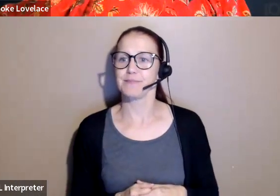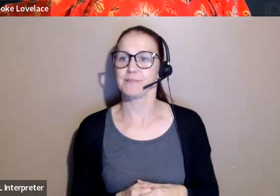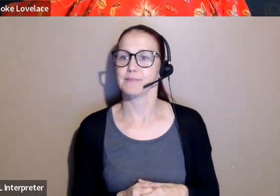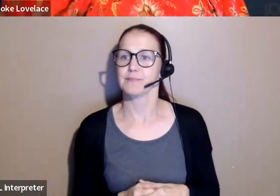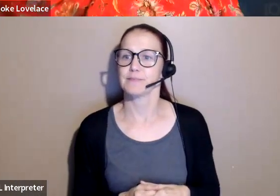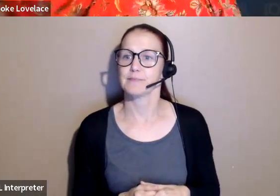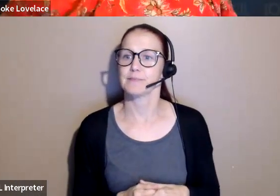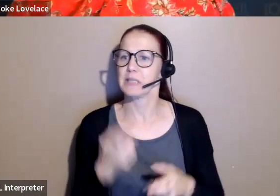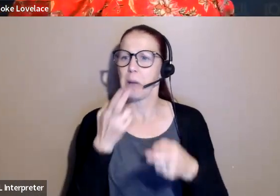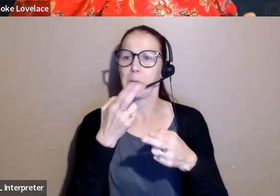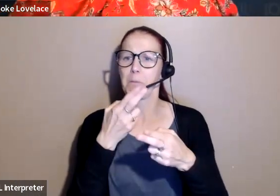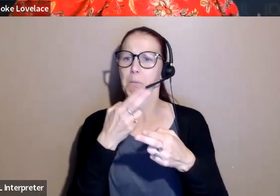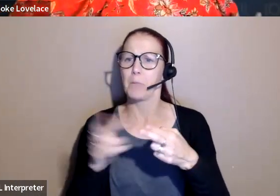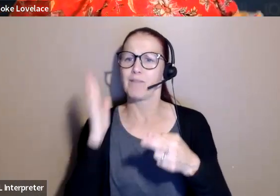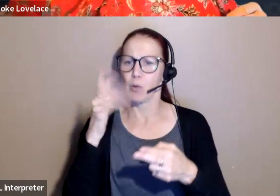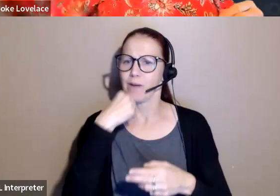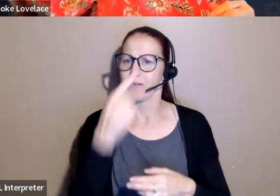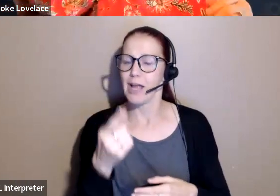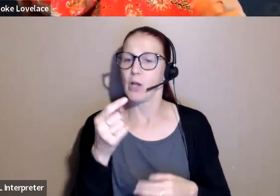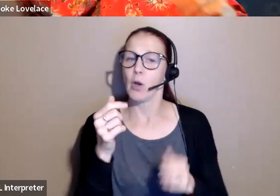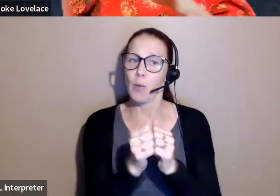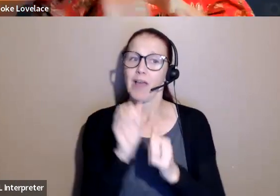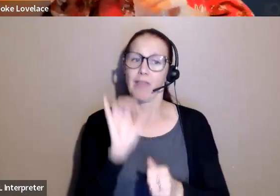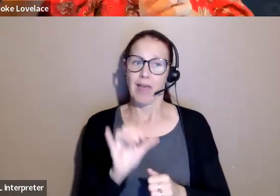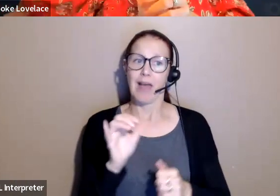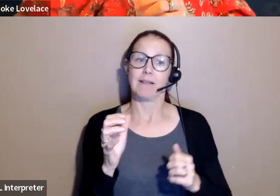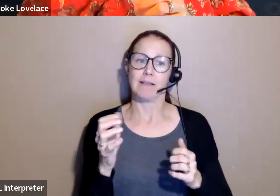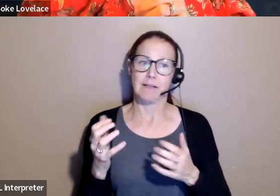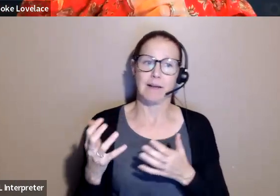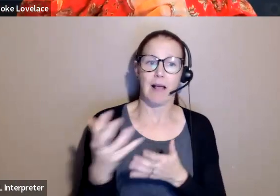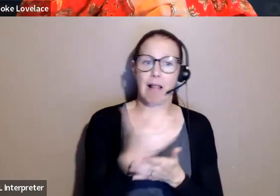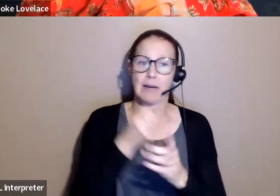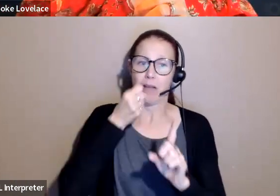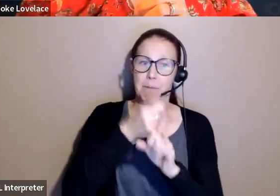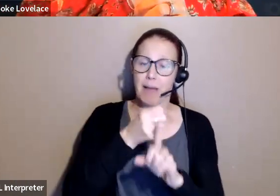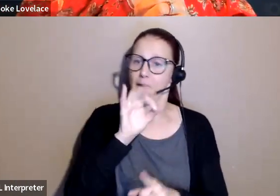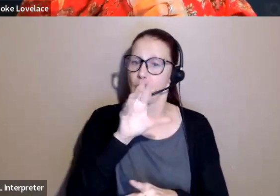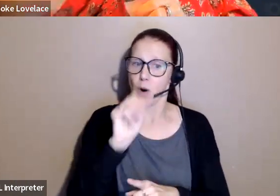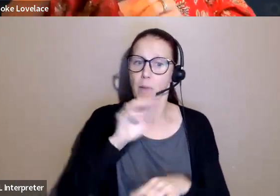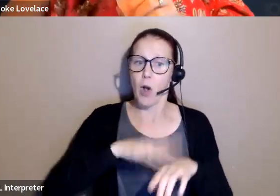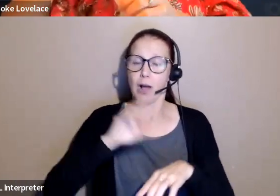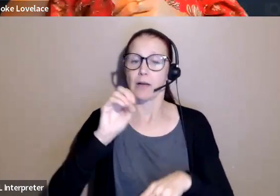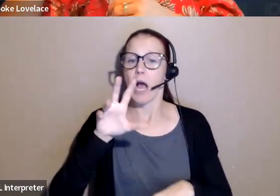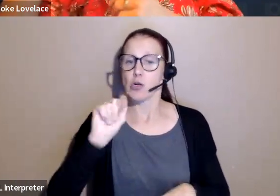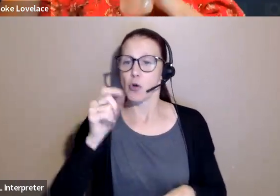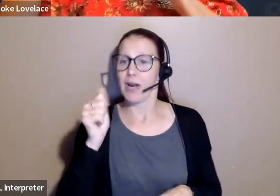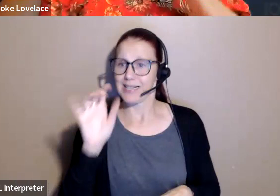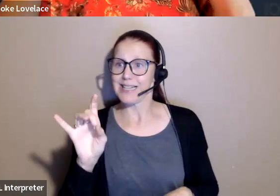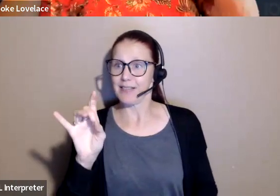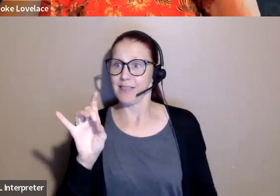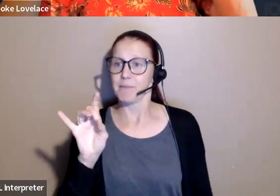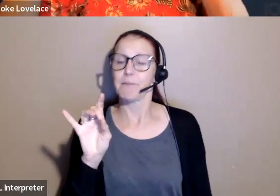I'll just briefly say that within that collective impact on the 14th, we're going to be meeting 18th. or sorry, the 18th